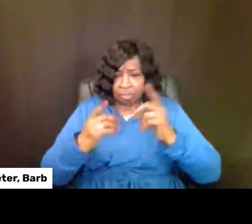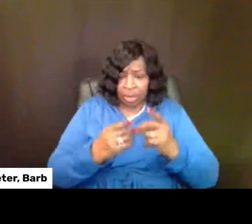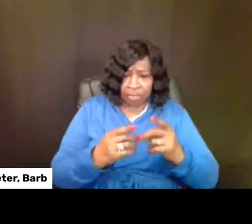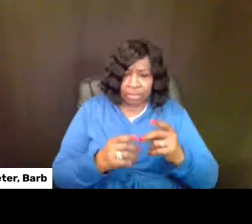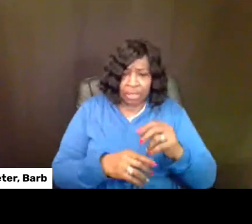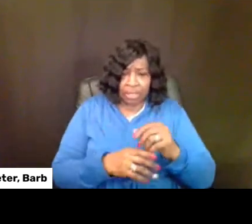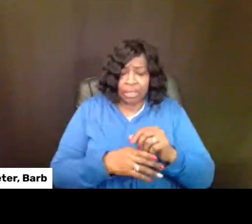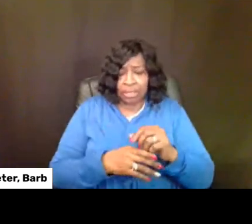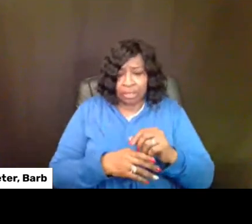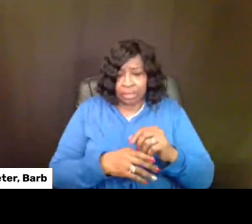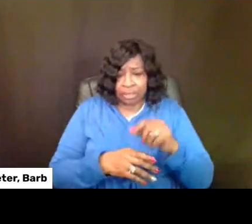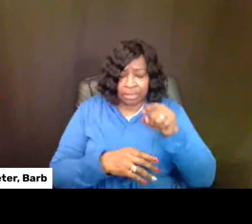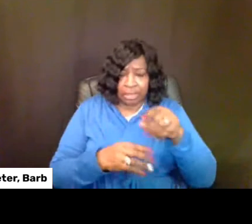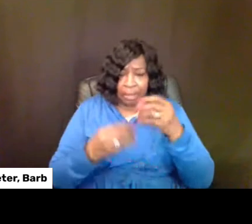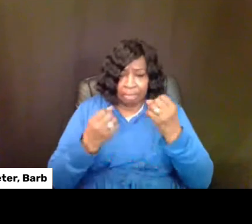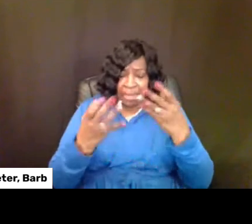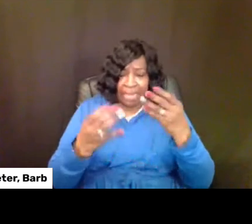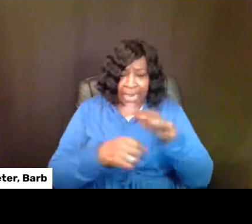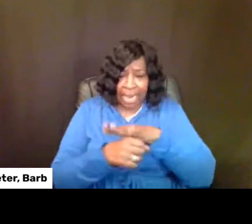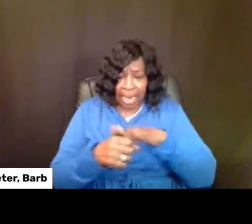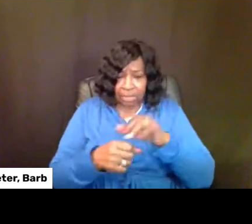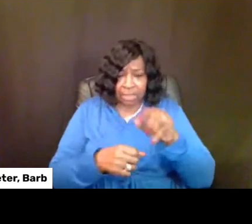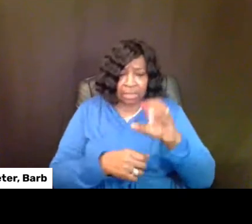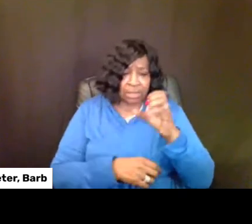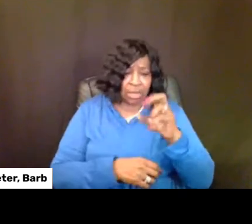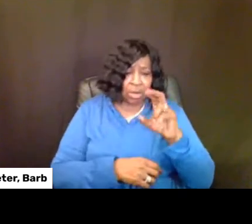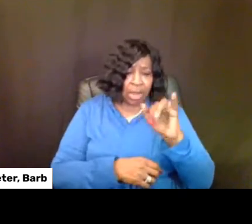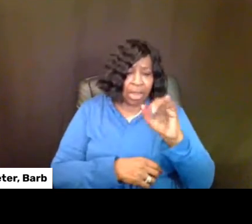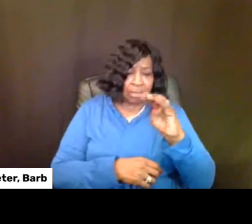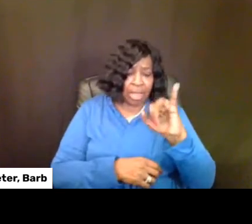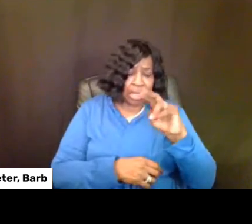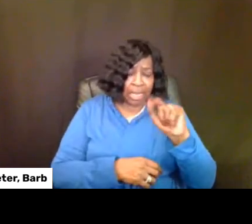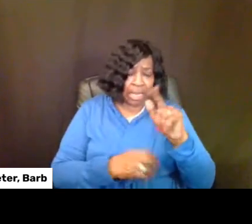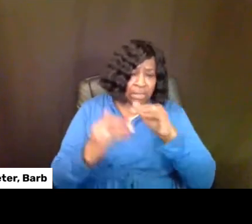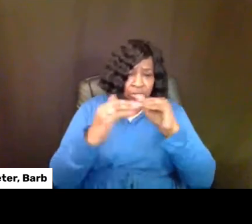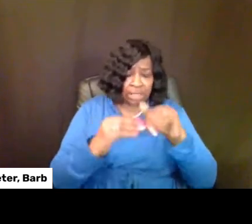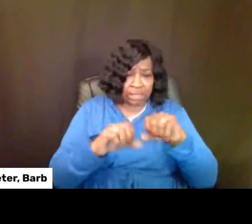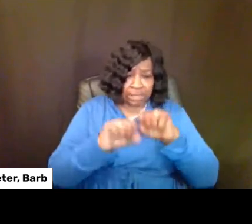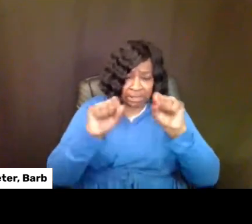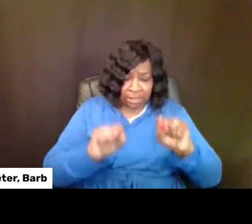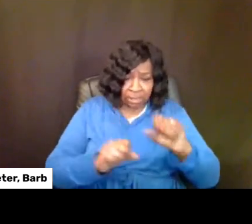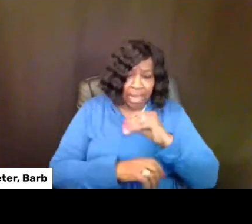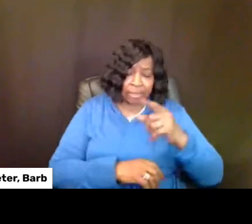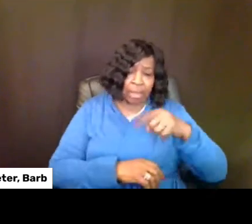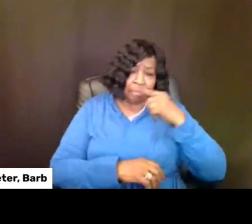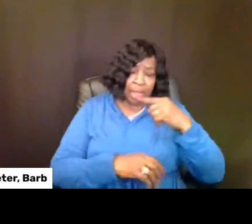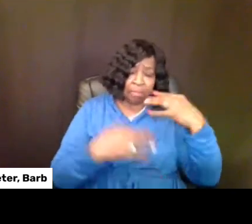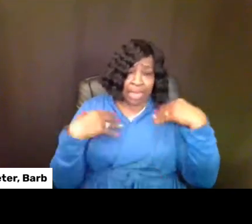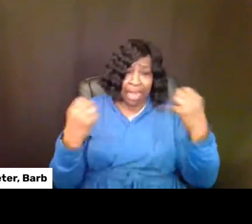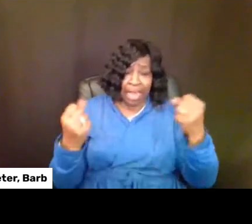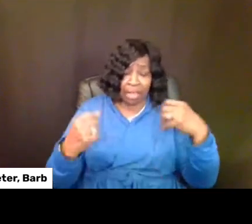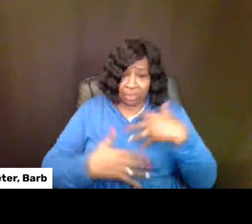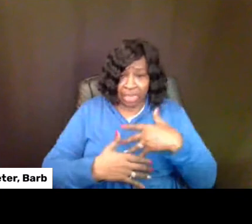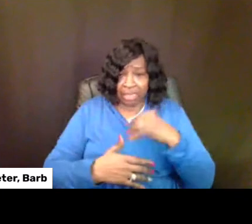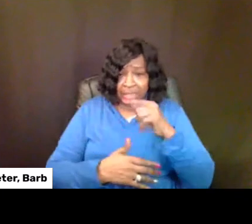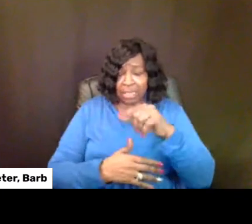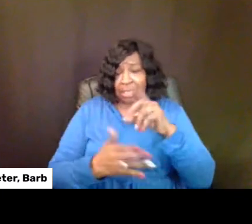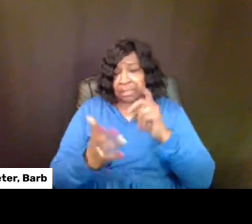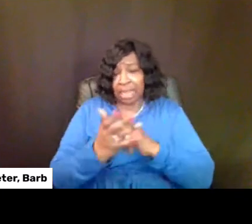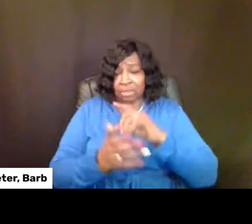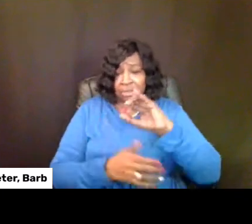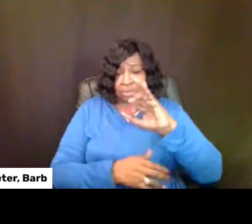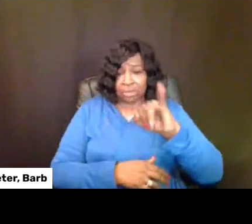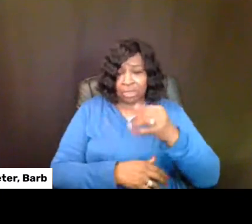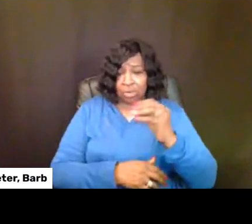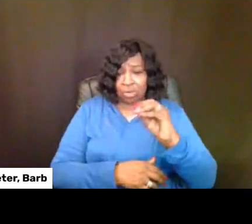many areas, right? Both in the criminal justice system and in the public health sphere. So, Dr. Yoshi,